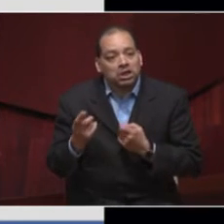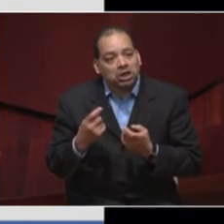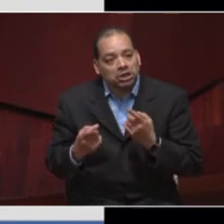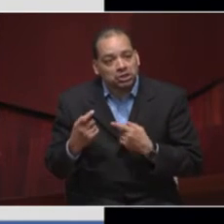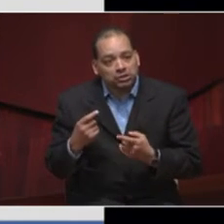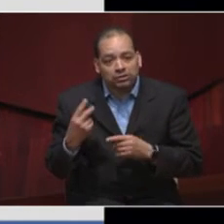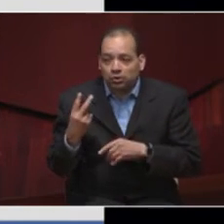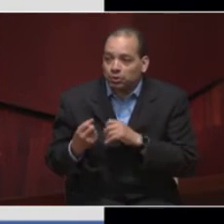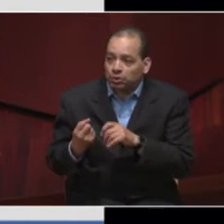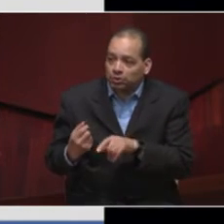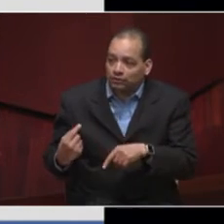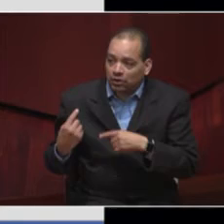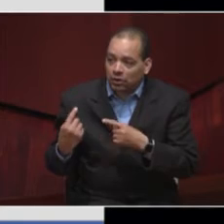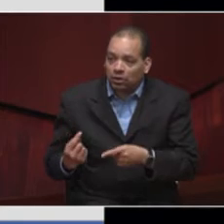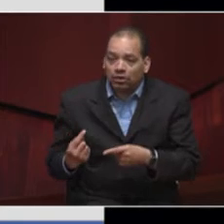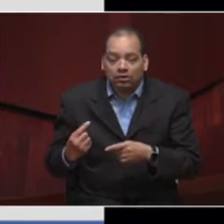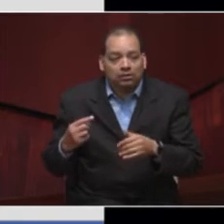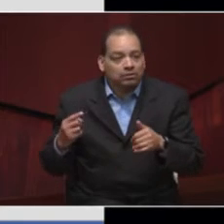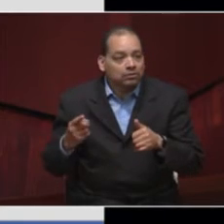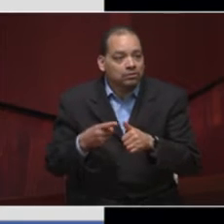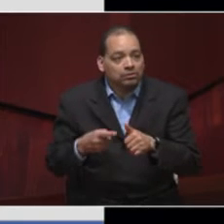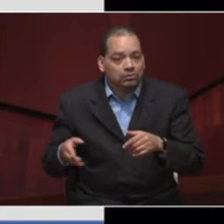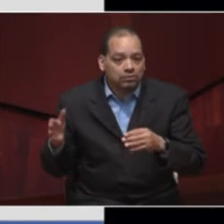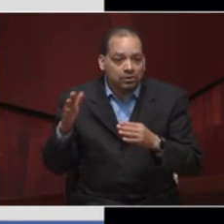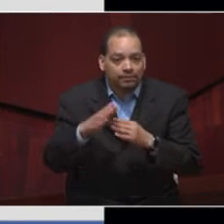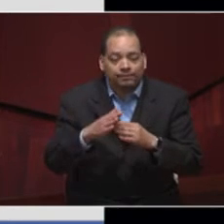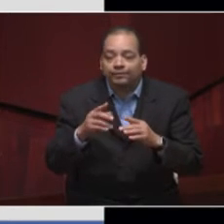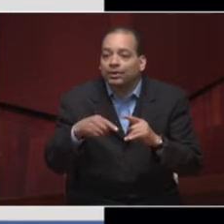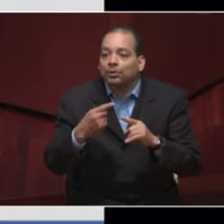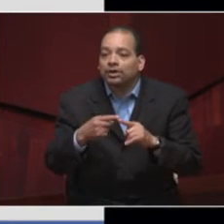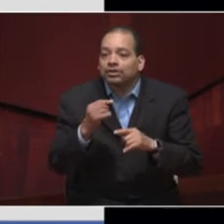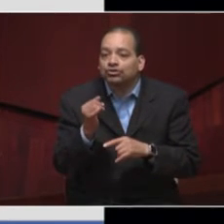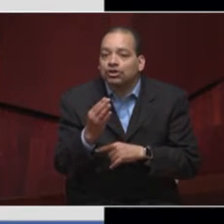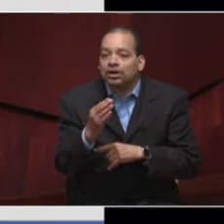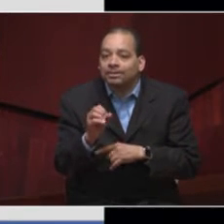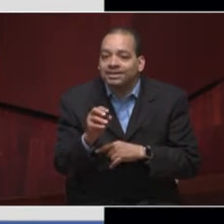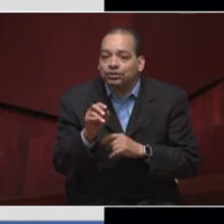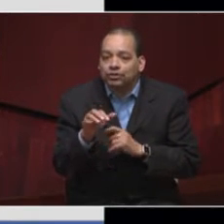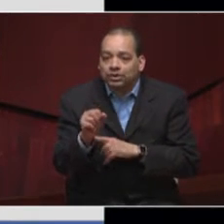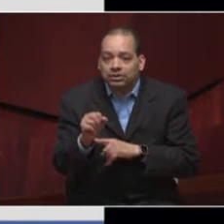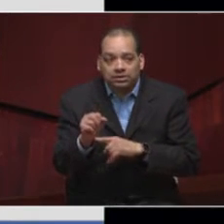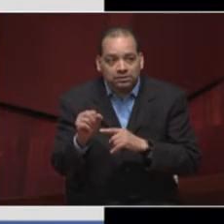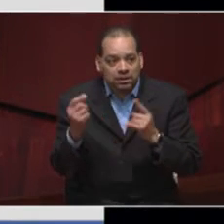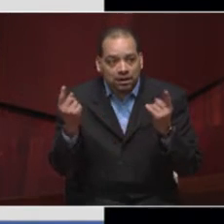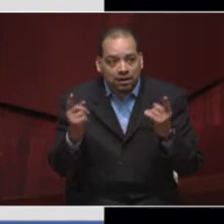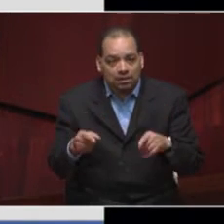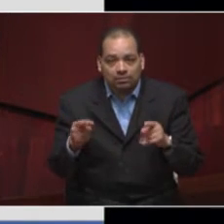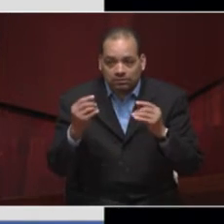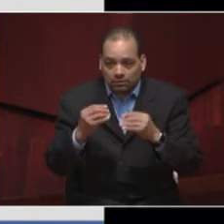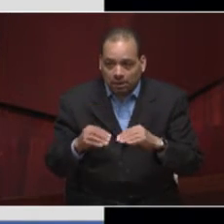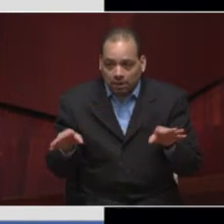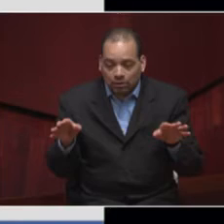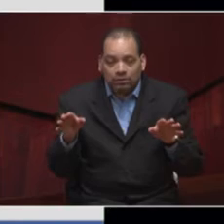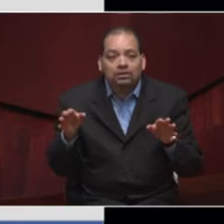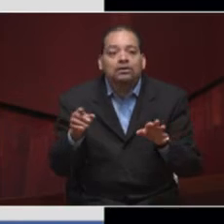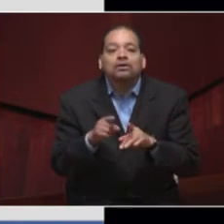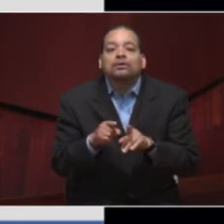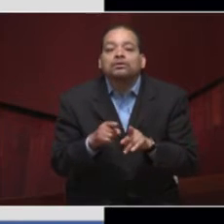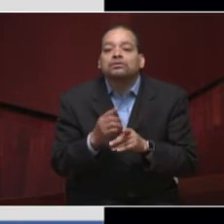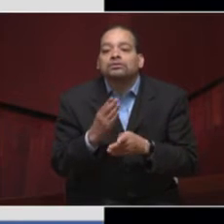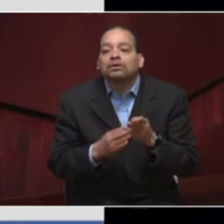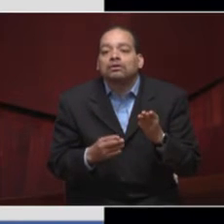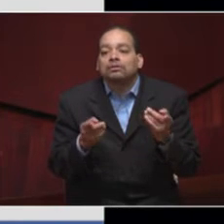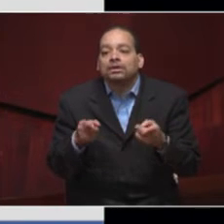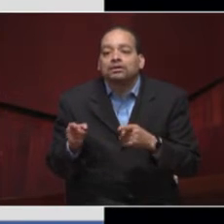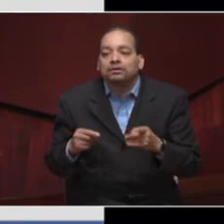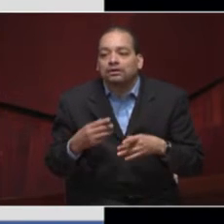last 2 years, this was number one. When is this job series coming out? So glad to see it's out. Some of the things that I liked about it has in